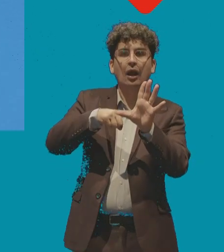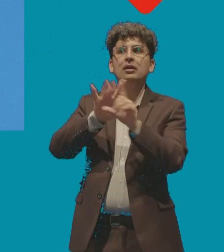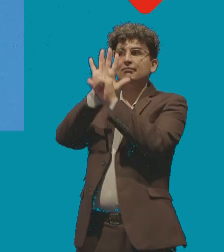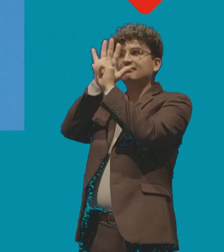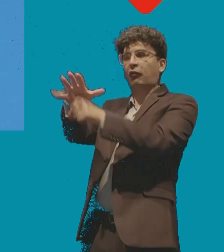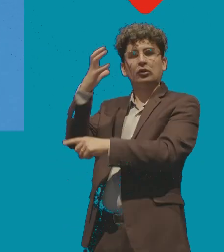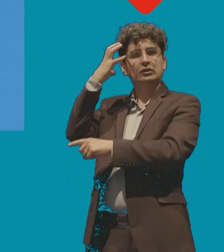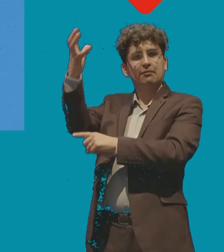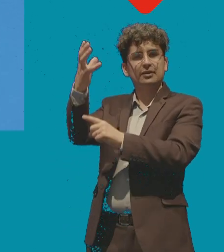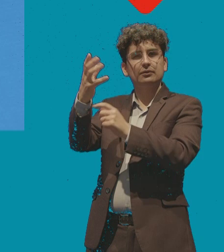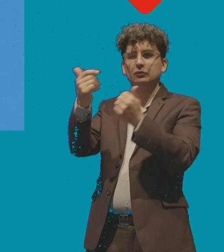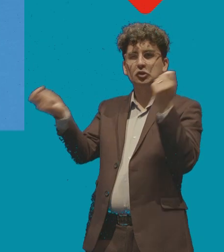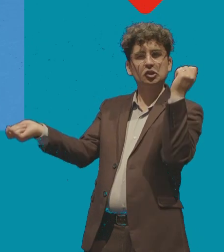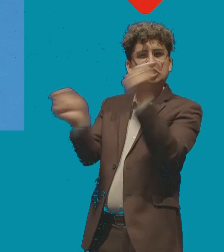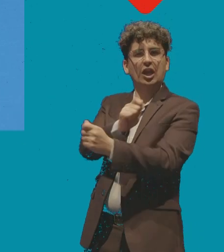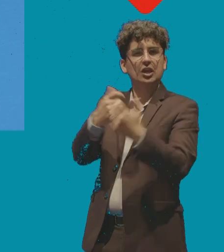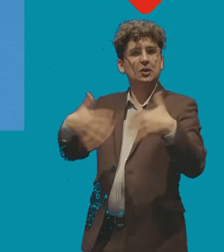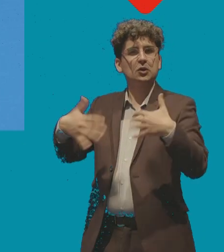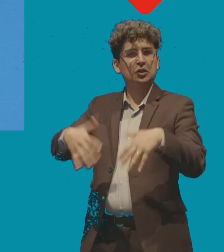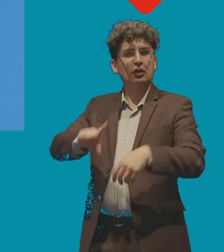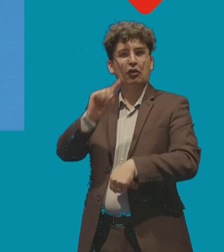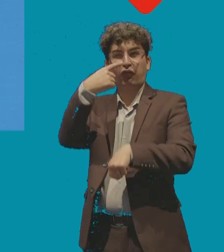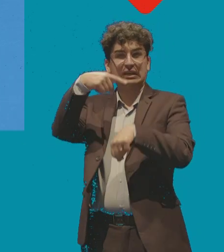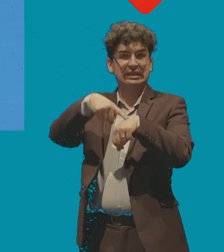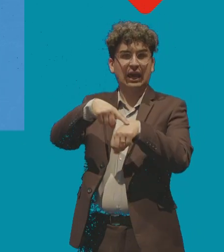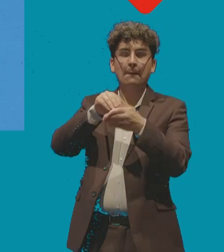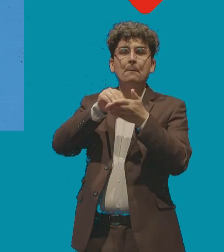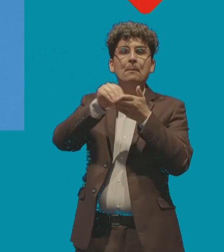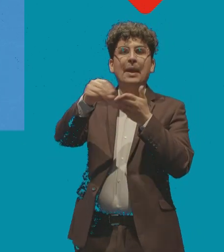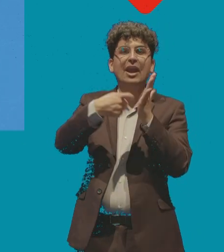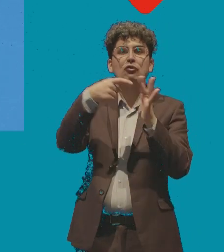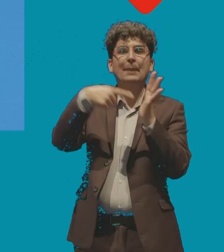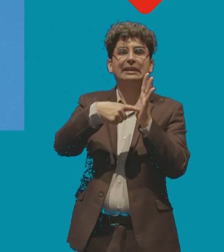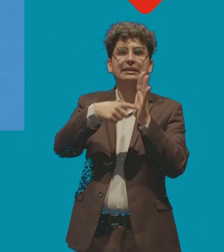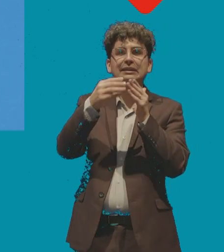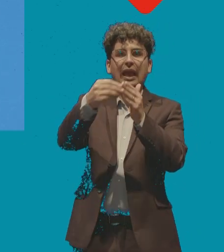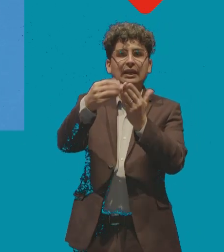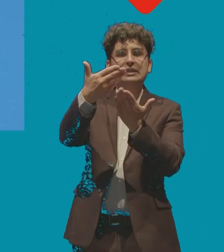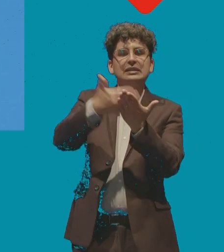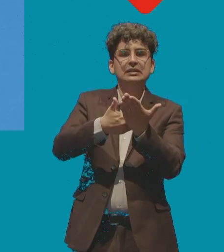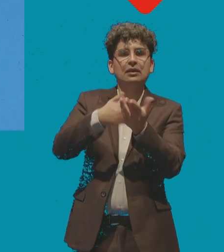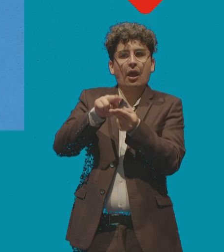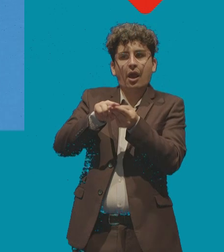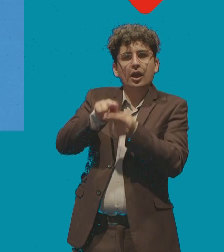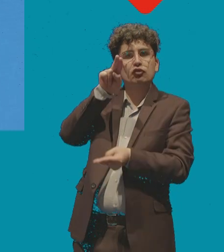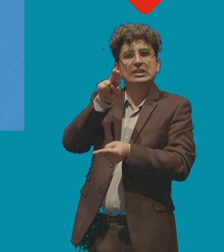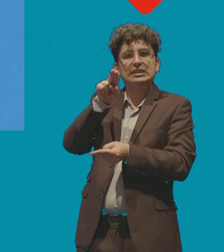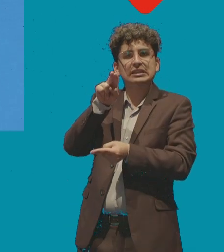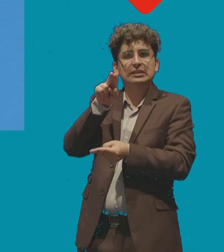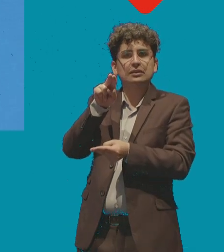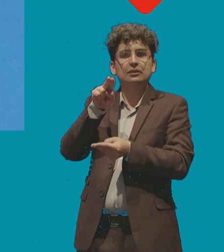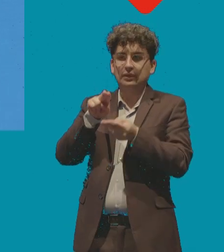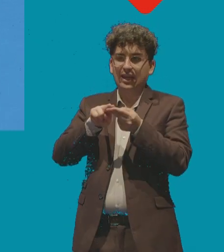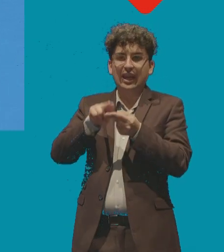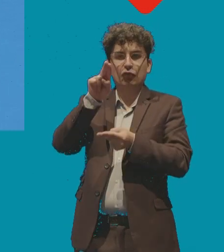government to make historic concessions. For the first time, the pay remit guidance that covers our members' pay was increased, and it wasn't just